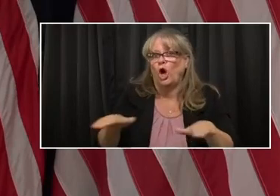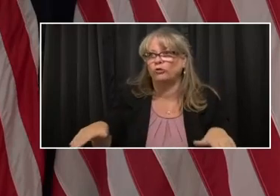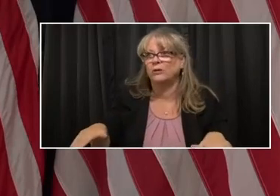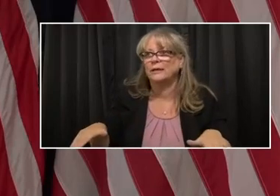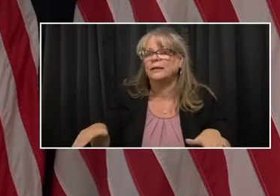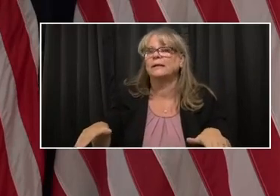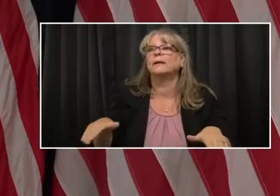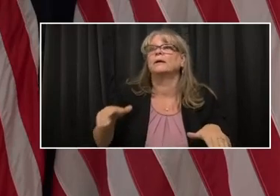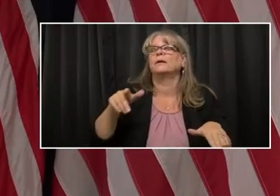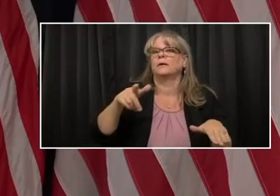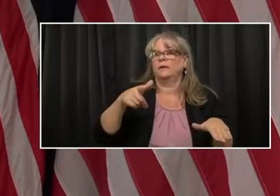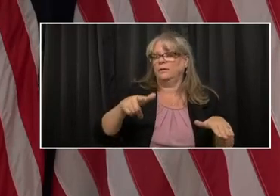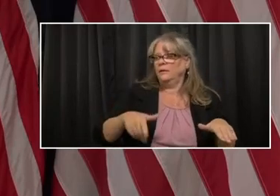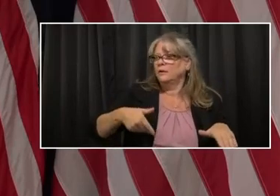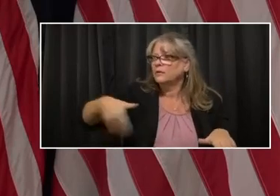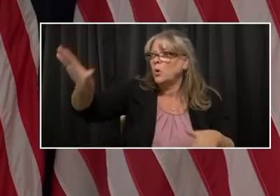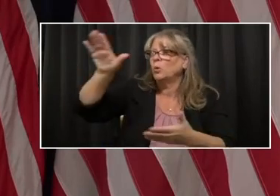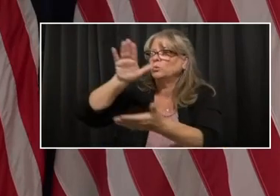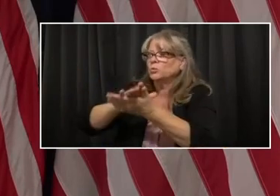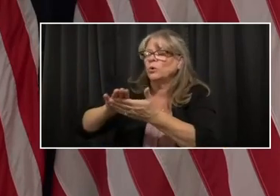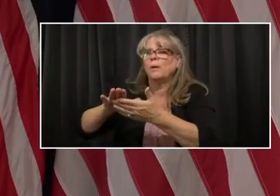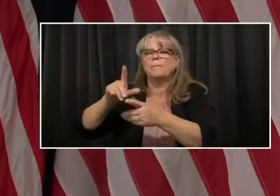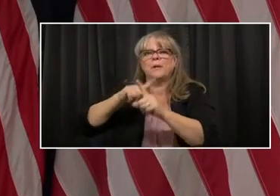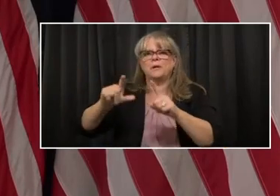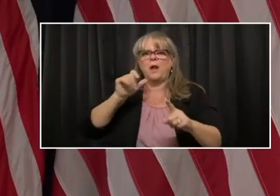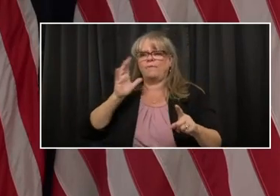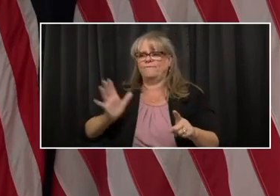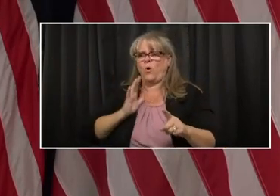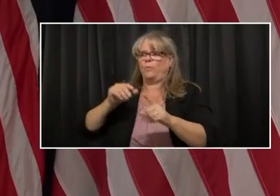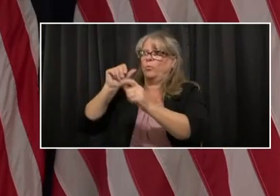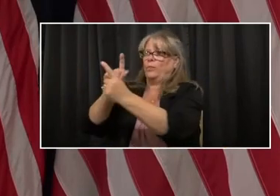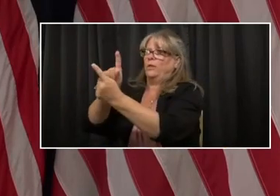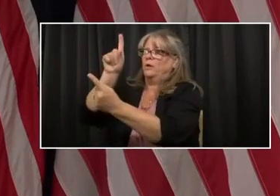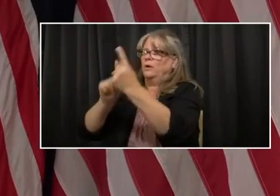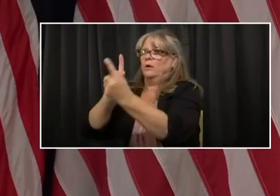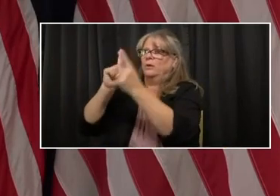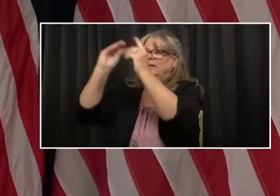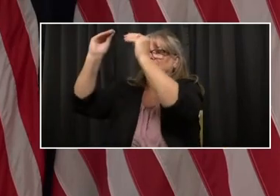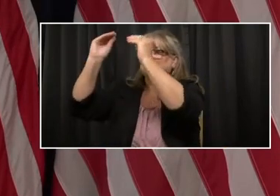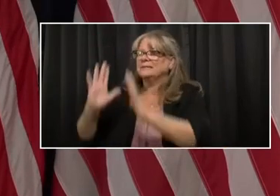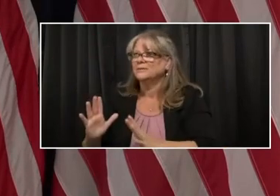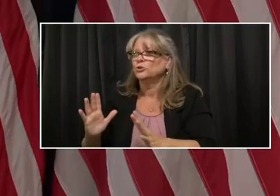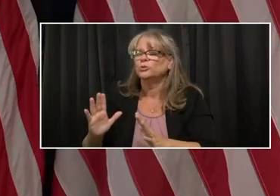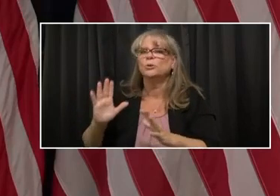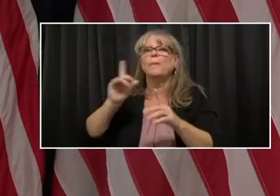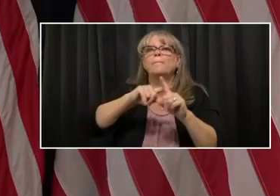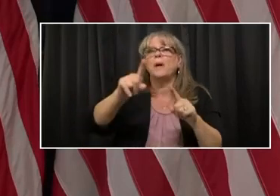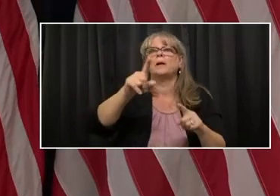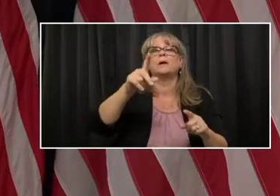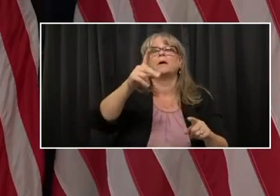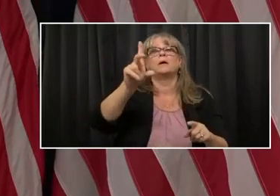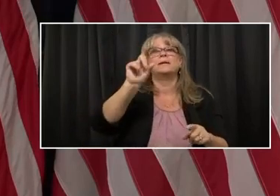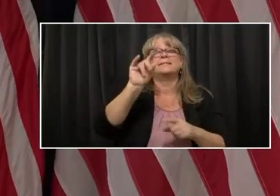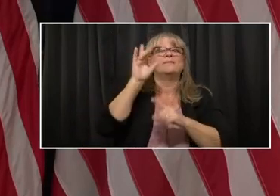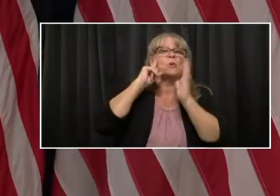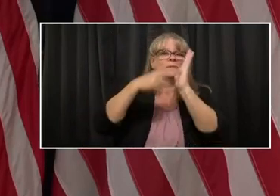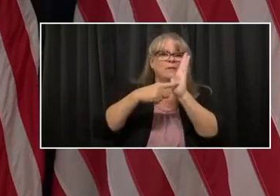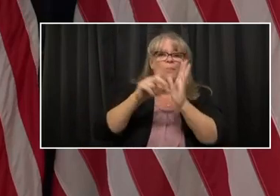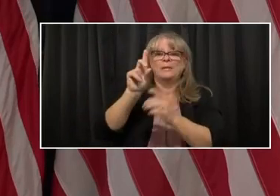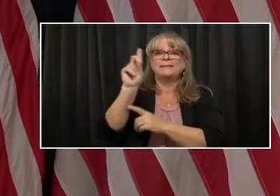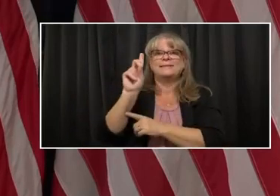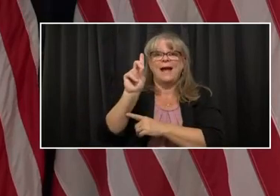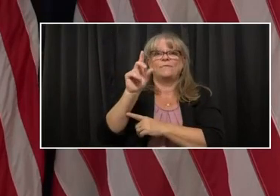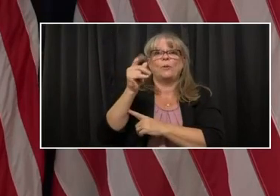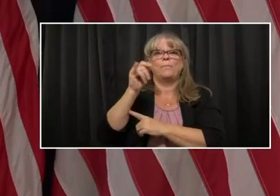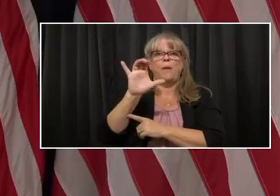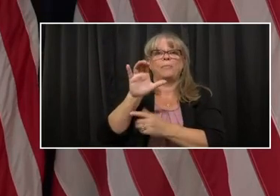sessions, academic sessions in some school districts like Denver Public Schools, that doesn't mean that they're not doing everything they can to serve families in